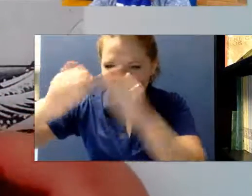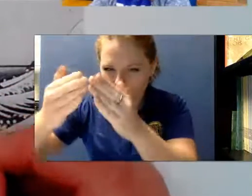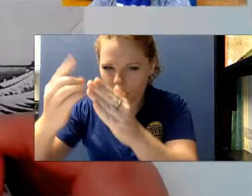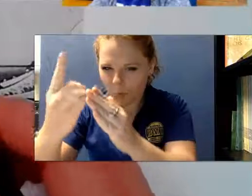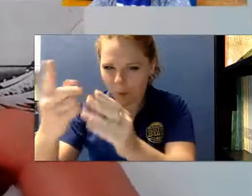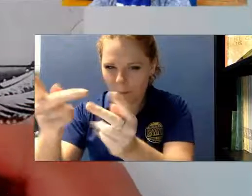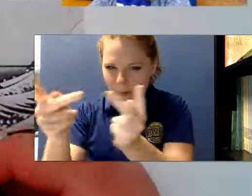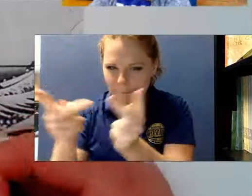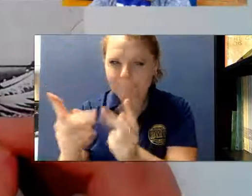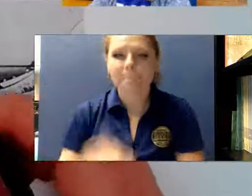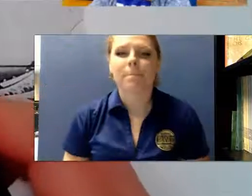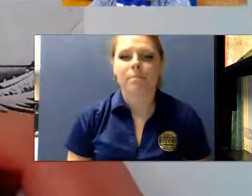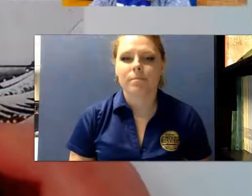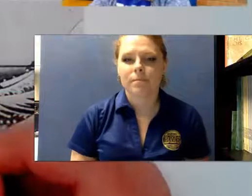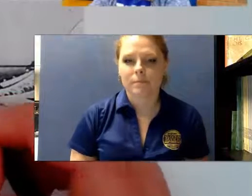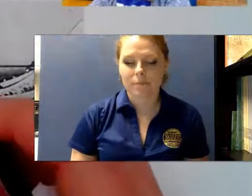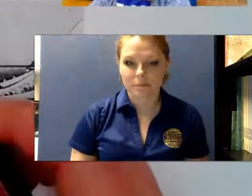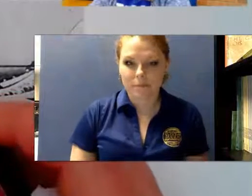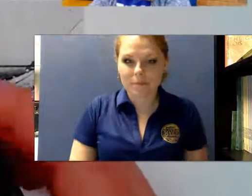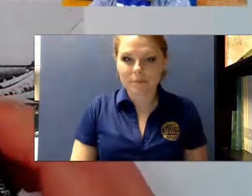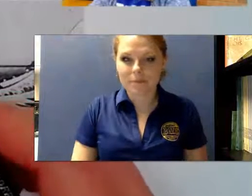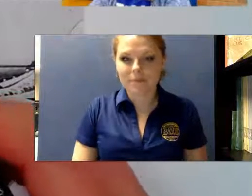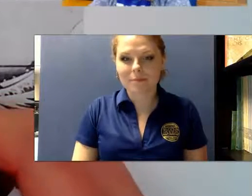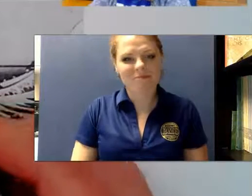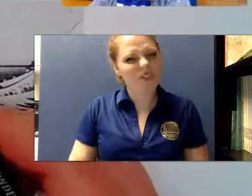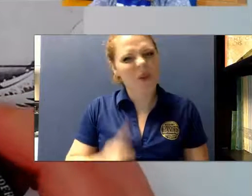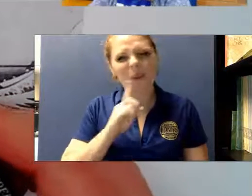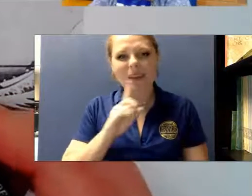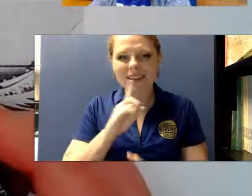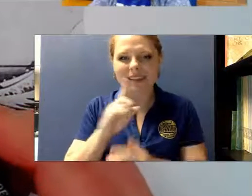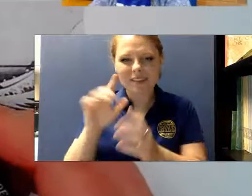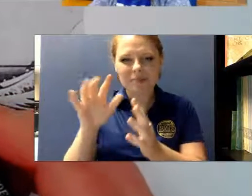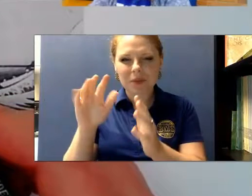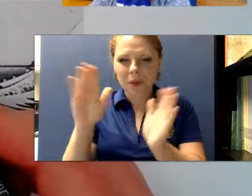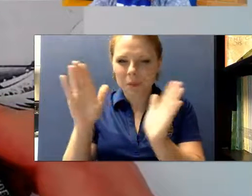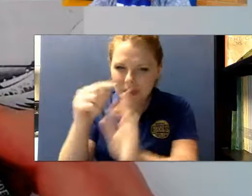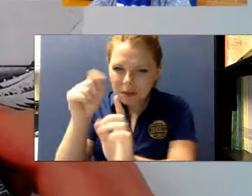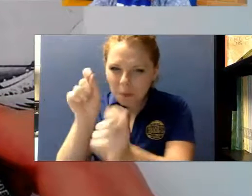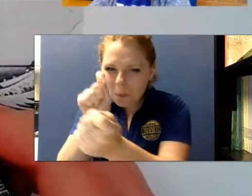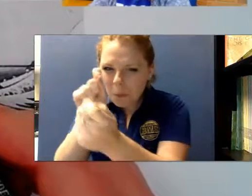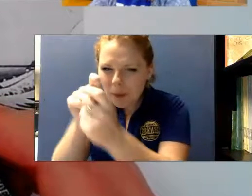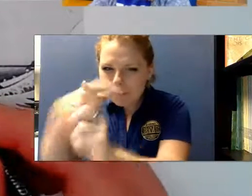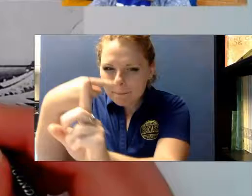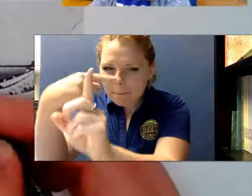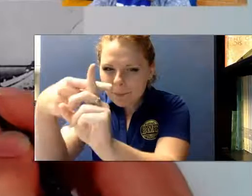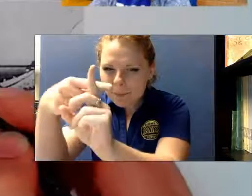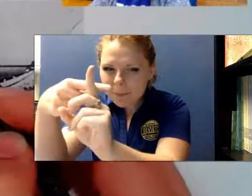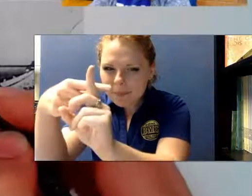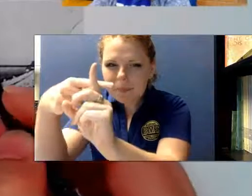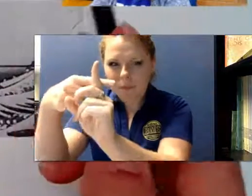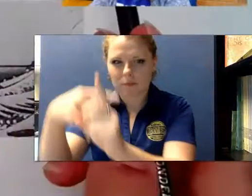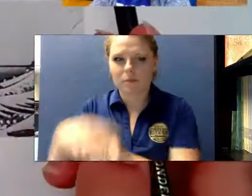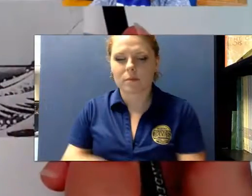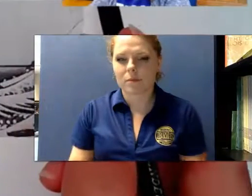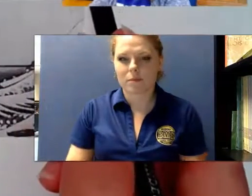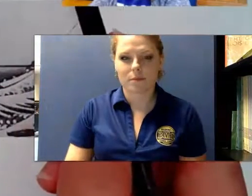on this part of our artwork. So it's right on this point. Okay, so I've split